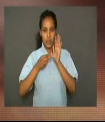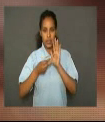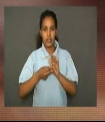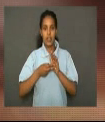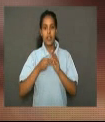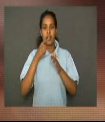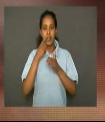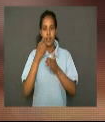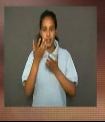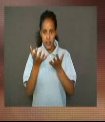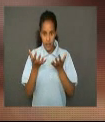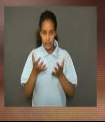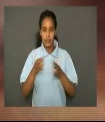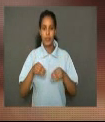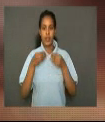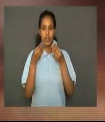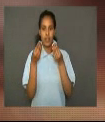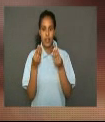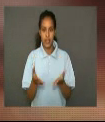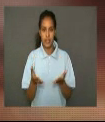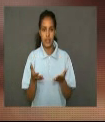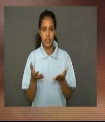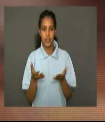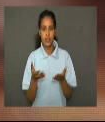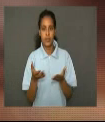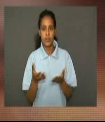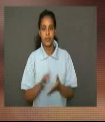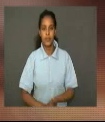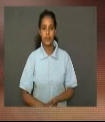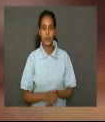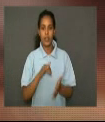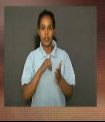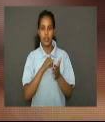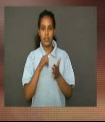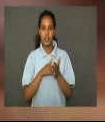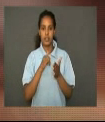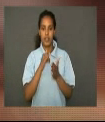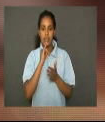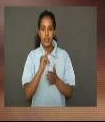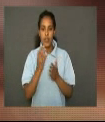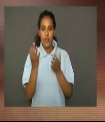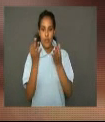does take place and the desired product is formed.